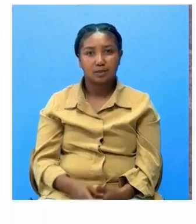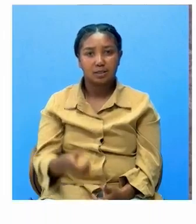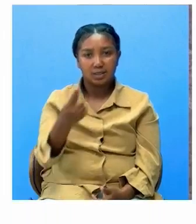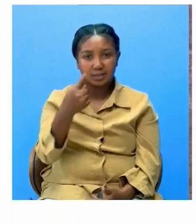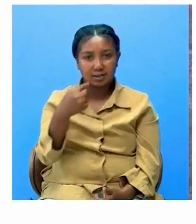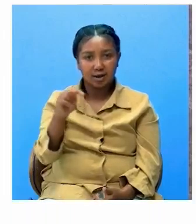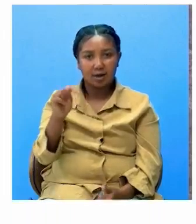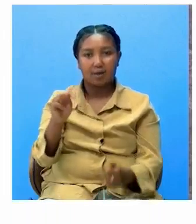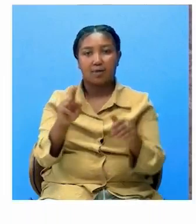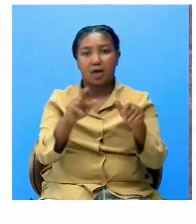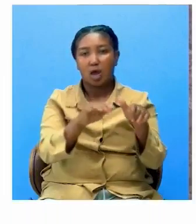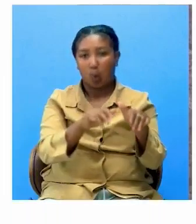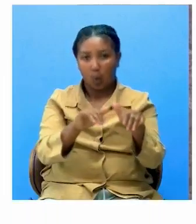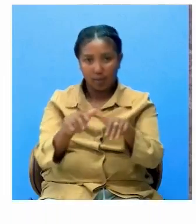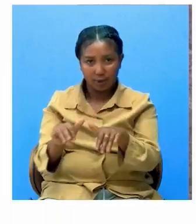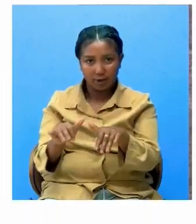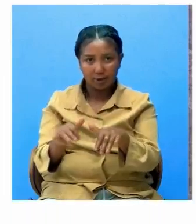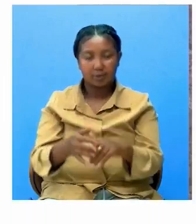computer